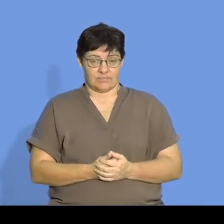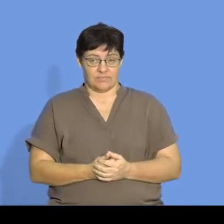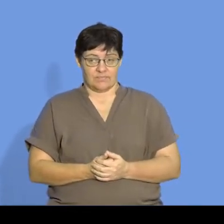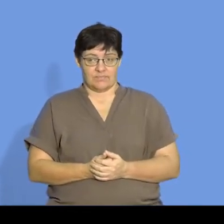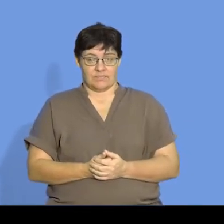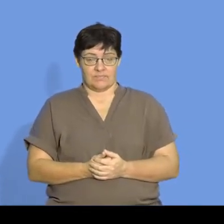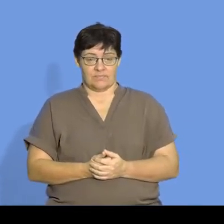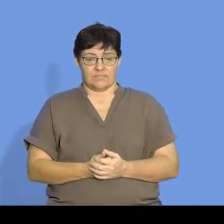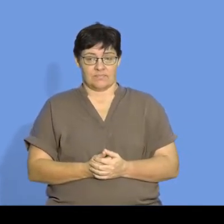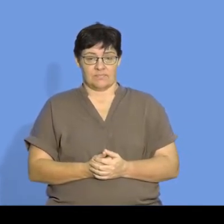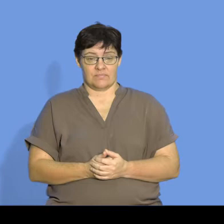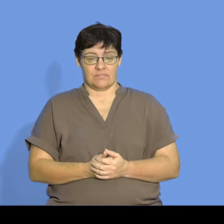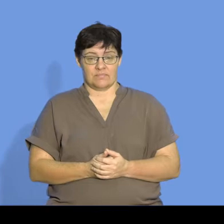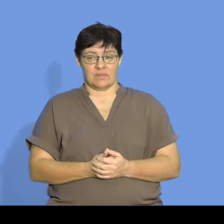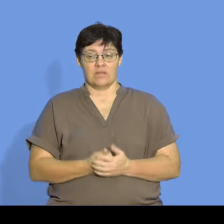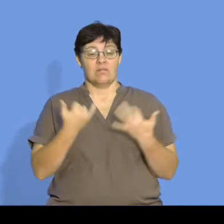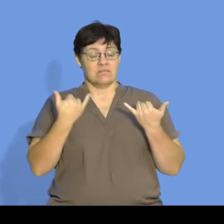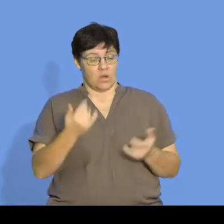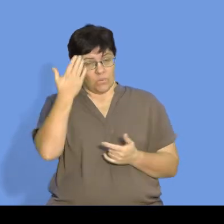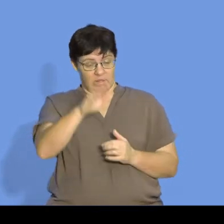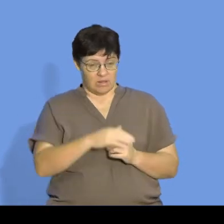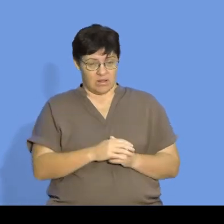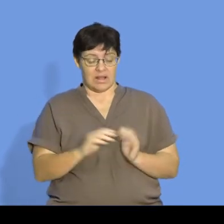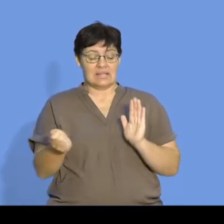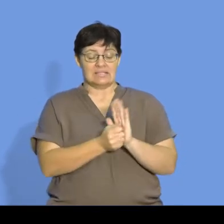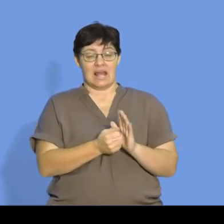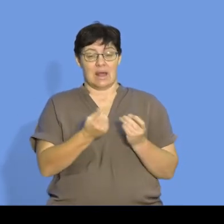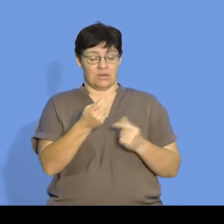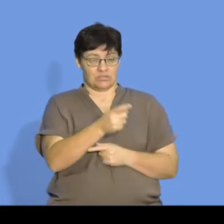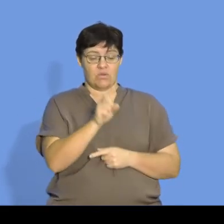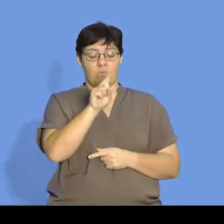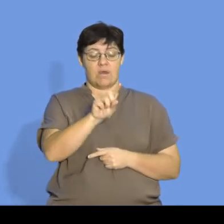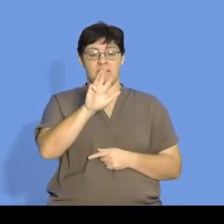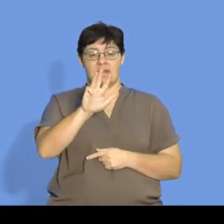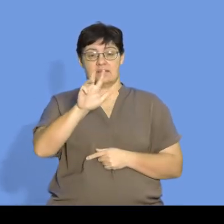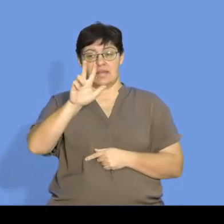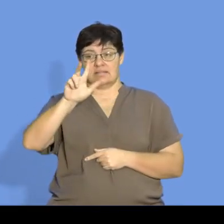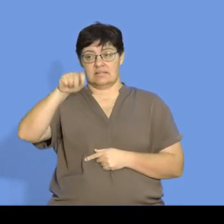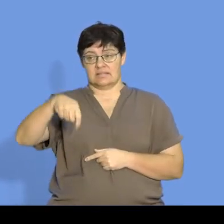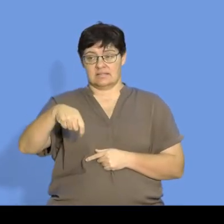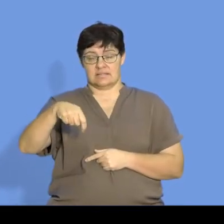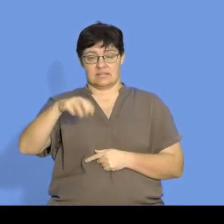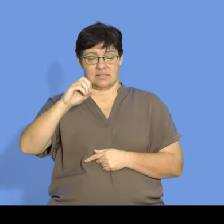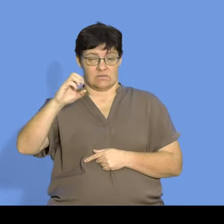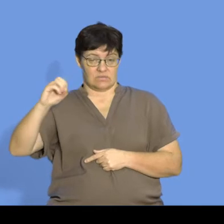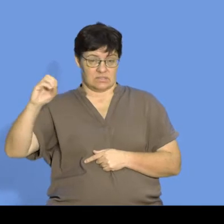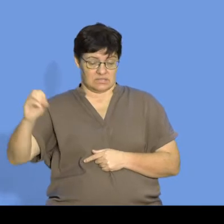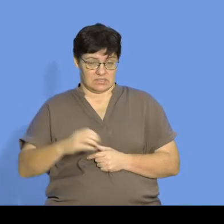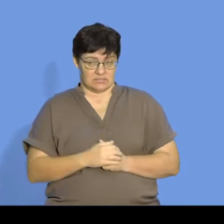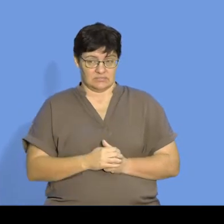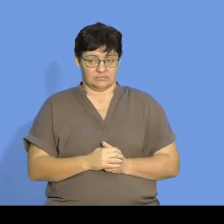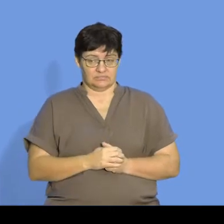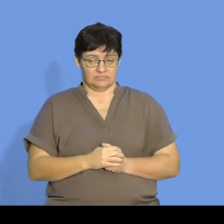here? Immediately we know that you take your sales figure, which is 198,000. Let's do that.